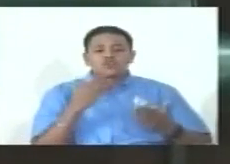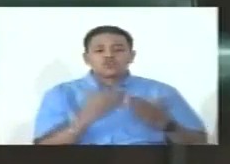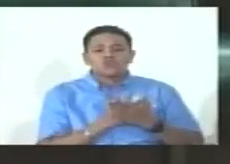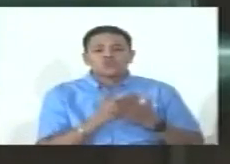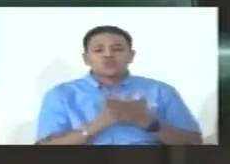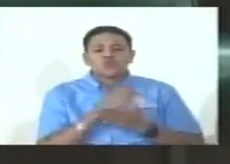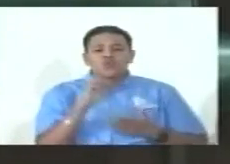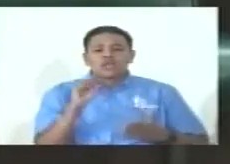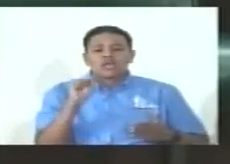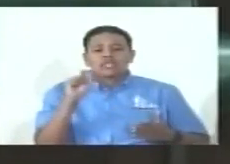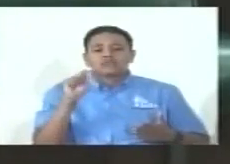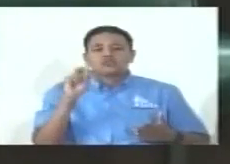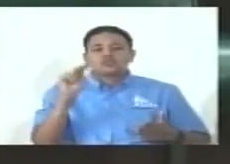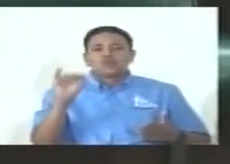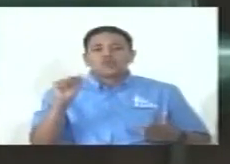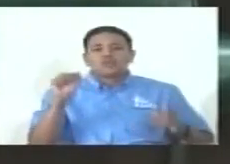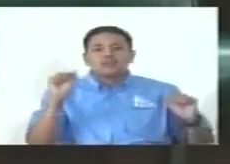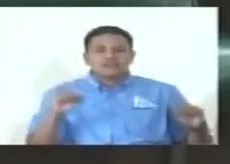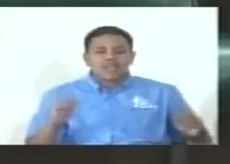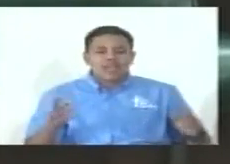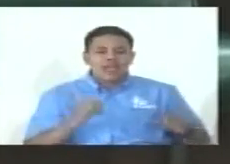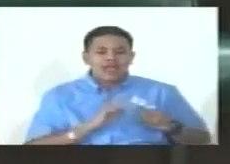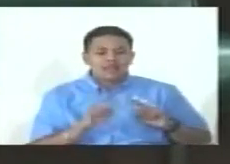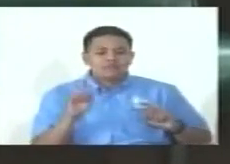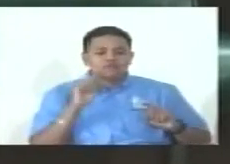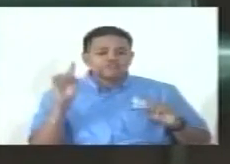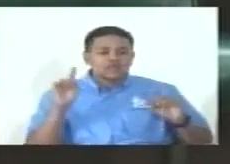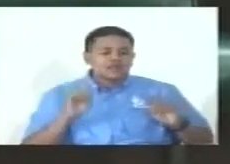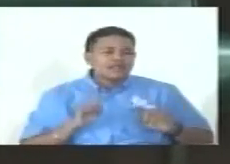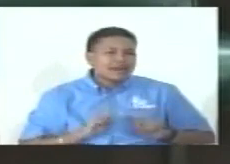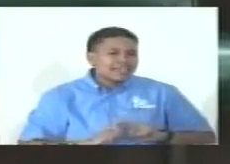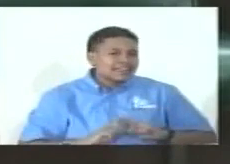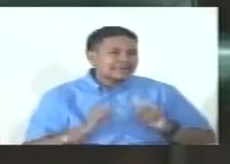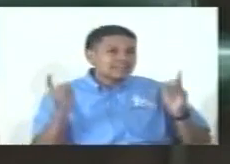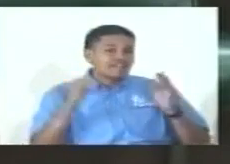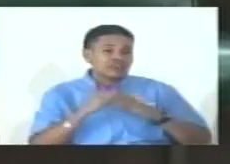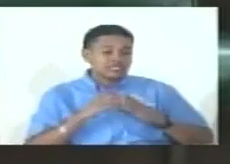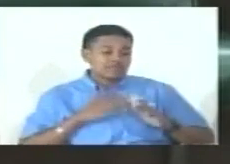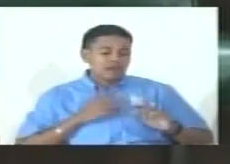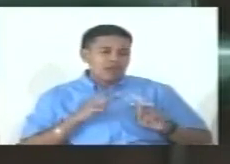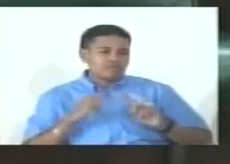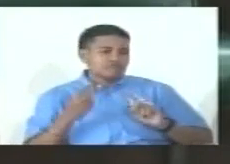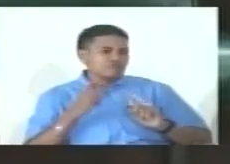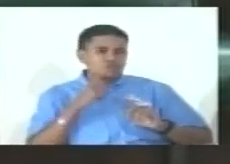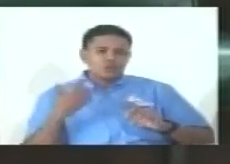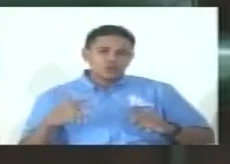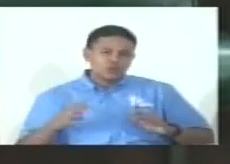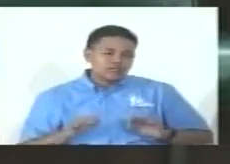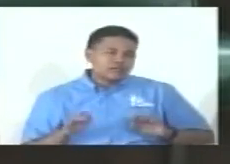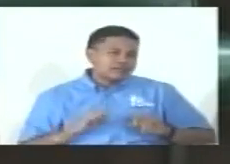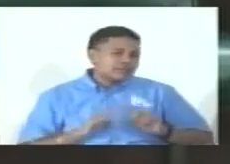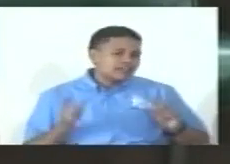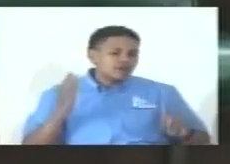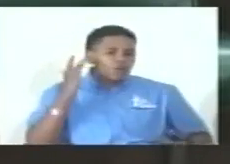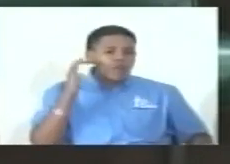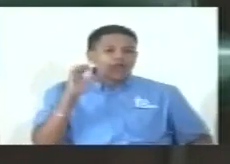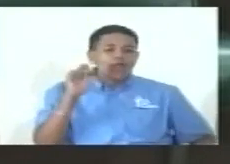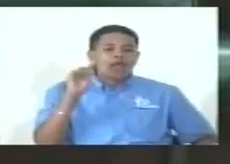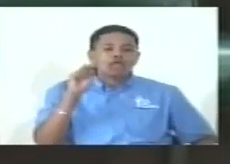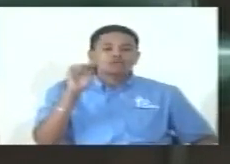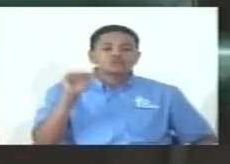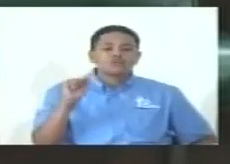Estonia. But there's a critical difference in my view, because Estonia laid the